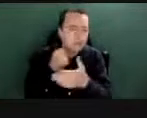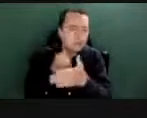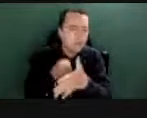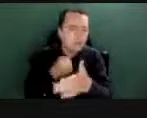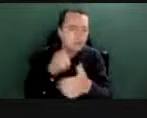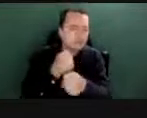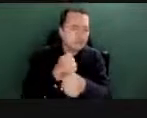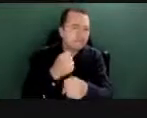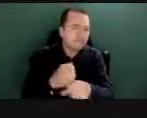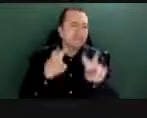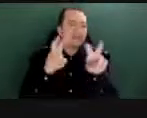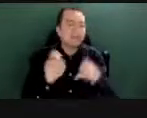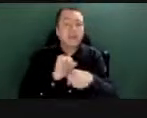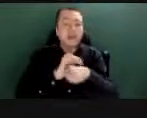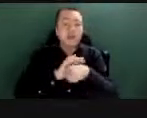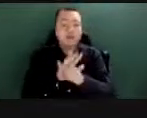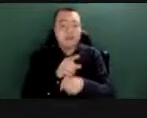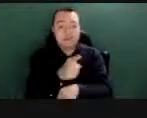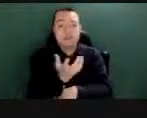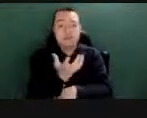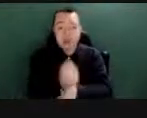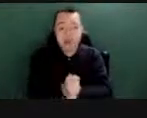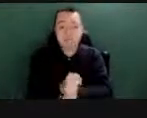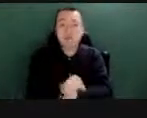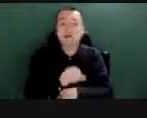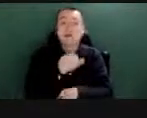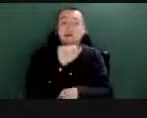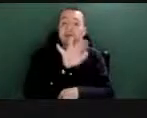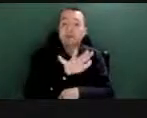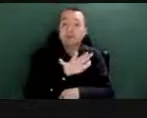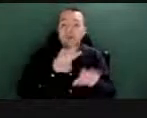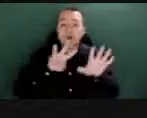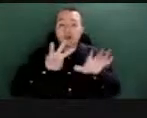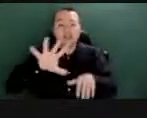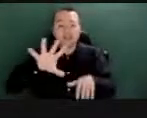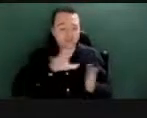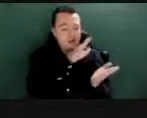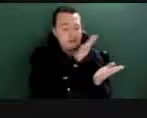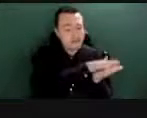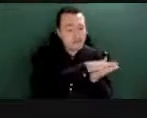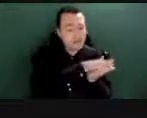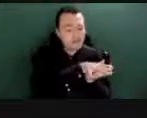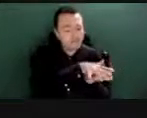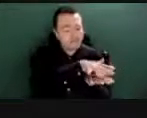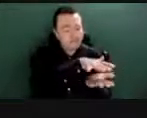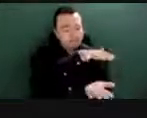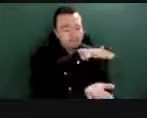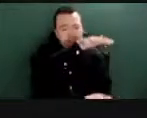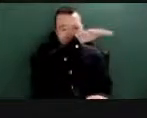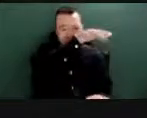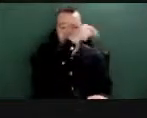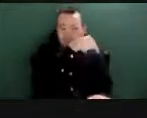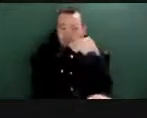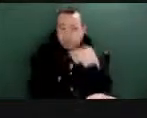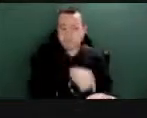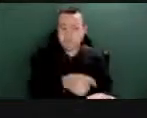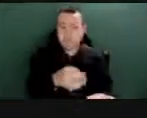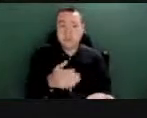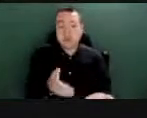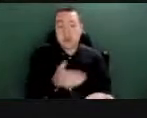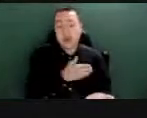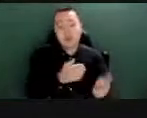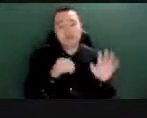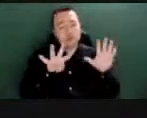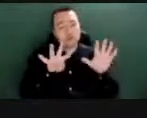covering 800 or 900 reviews, because we brought reviews together. But that's from a vast number, maybe